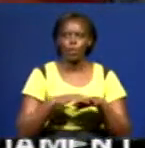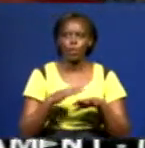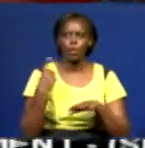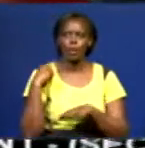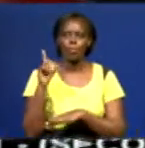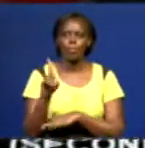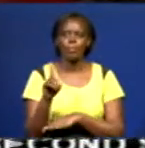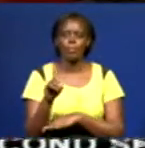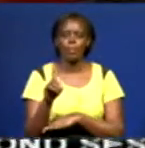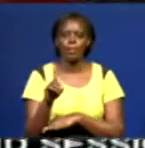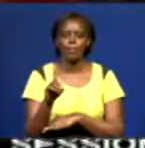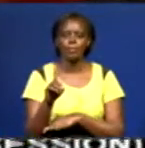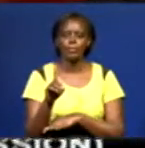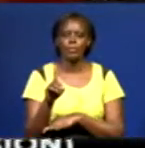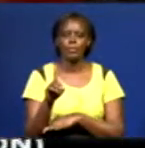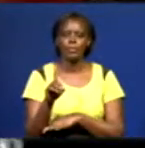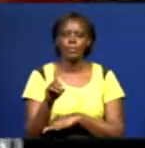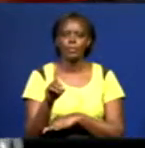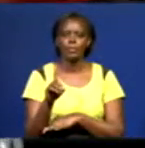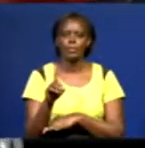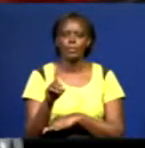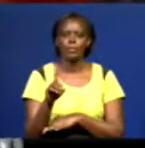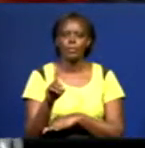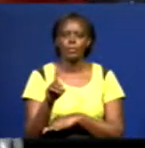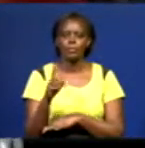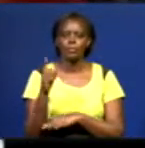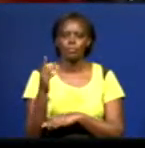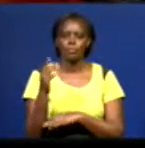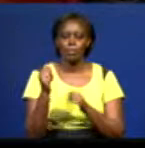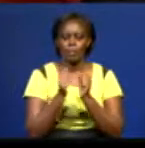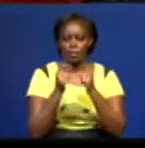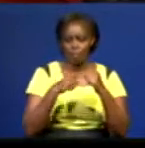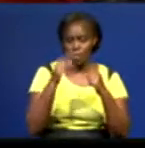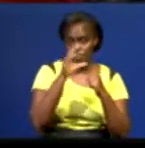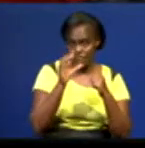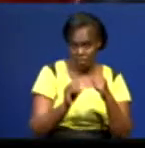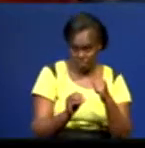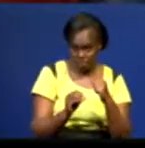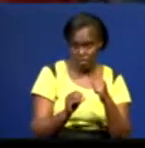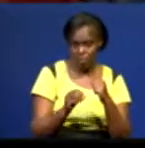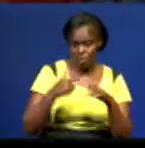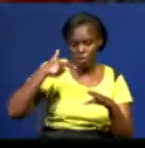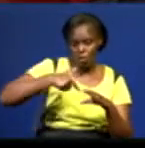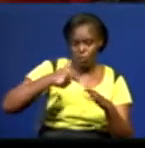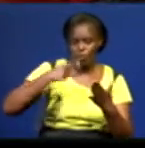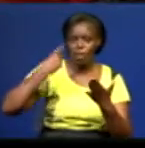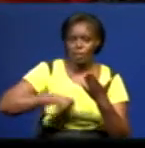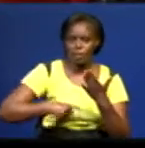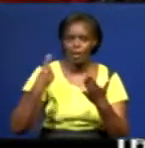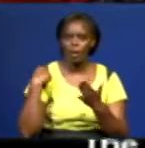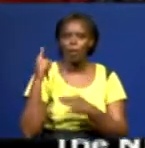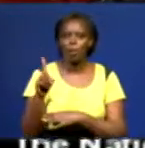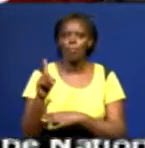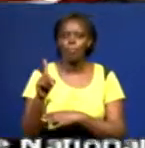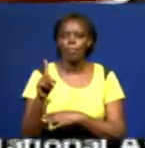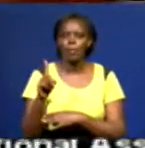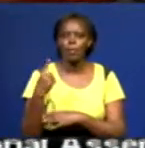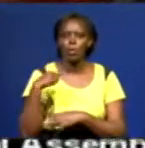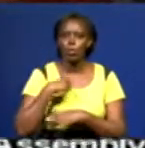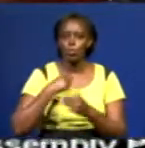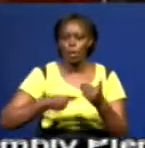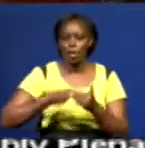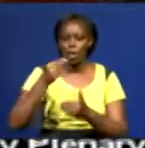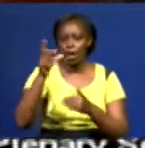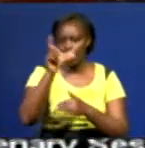One, Honorable Speaker, I want to speak on this 16% fuel levy. First, we are not the highest